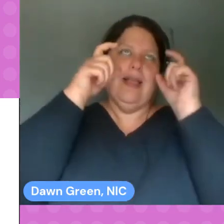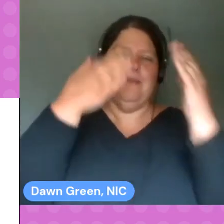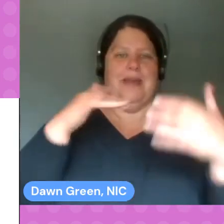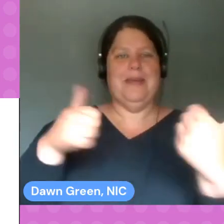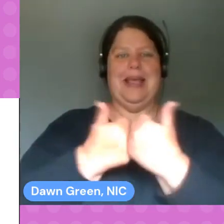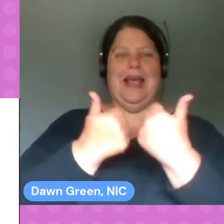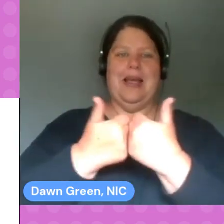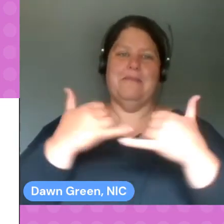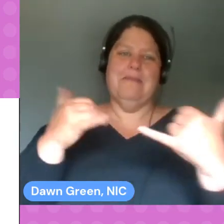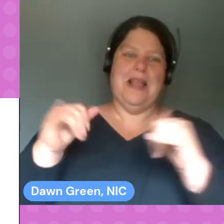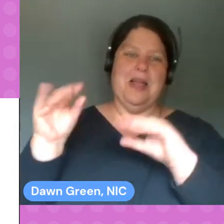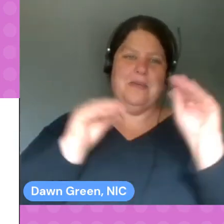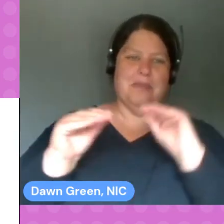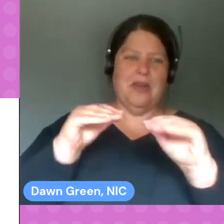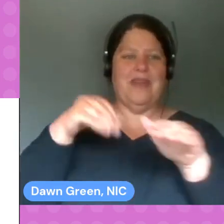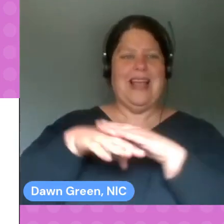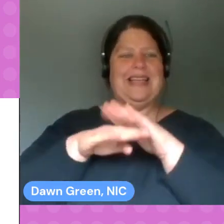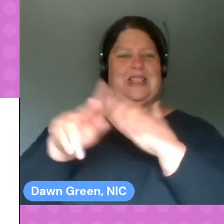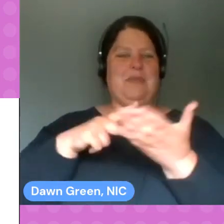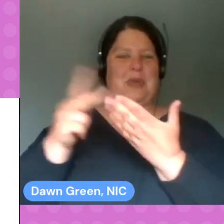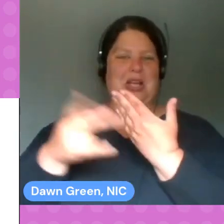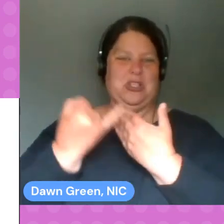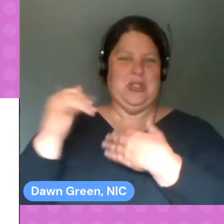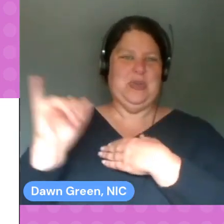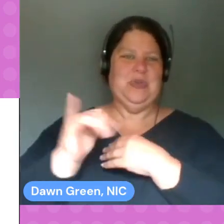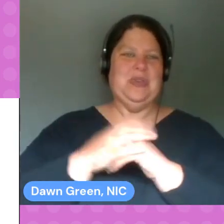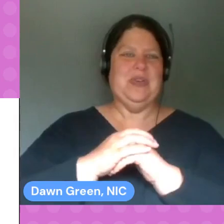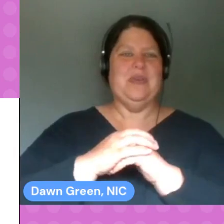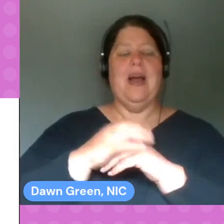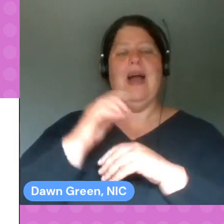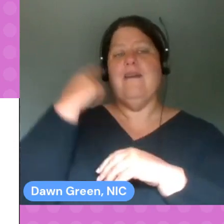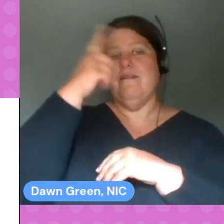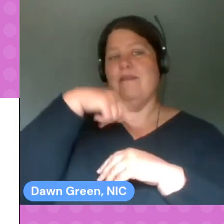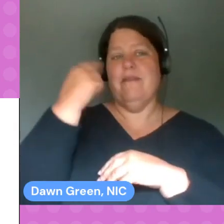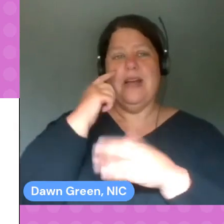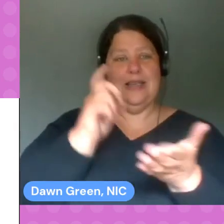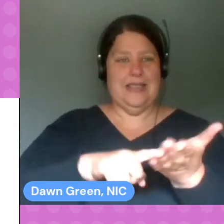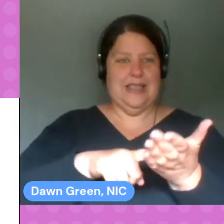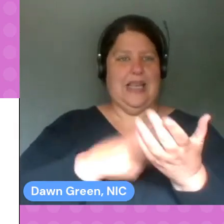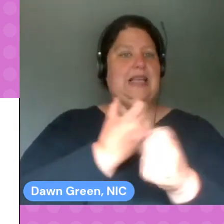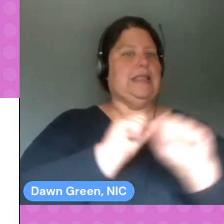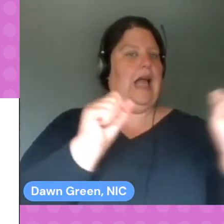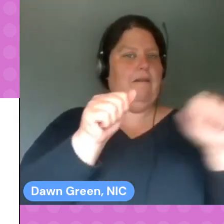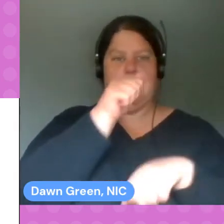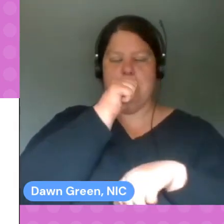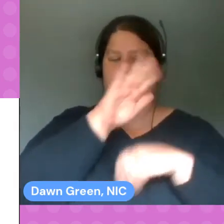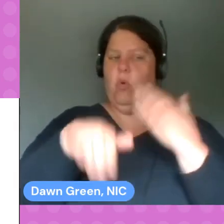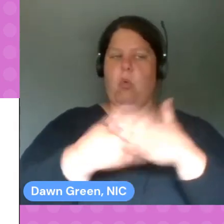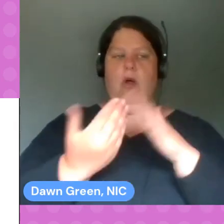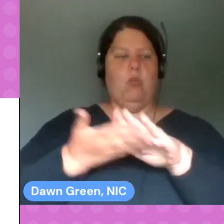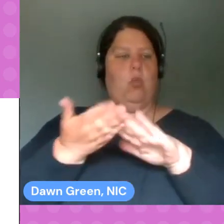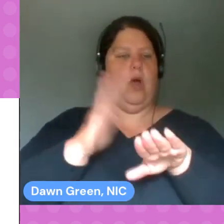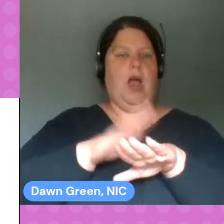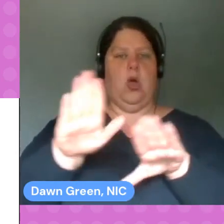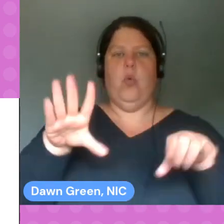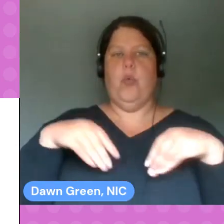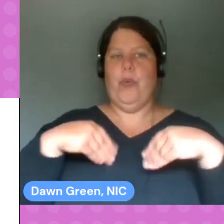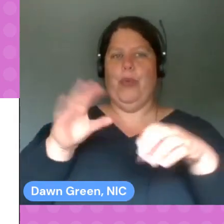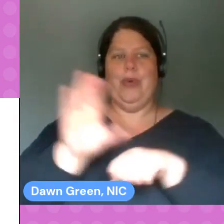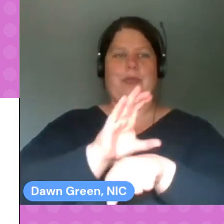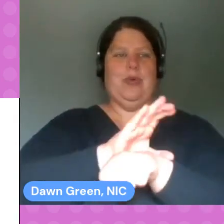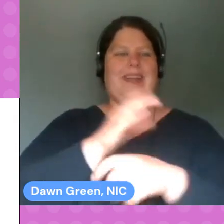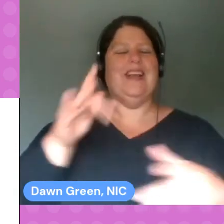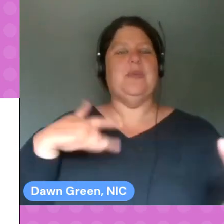around, even accessibility projects. Face sensing is safe and private. It all runs on your own computer. And so we're so excited to